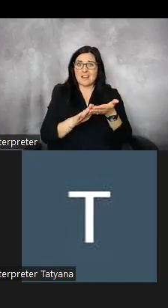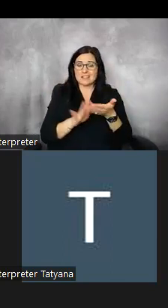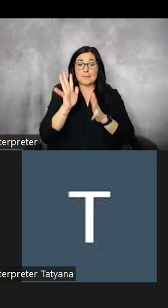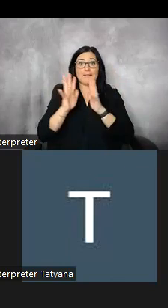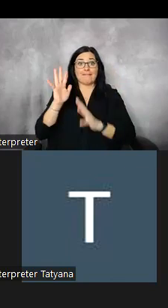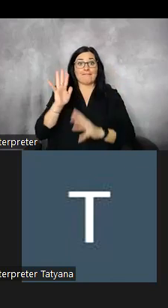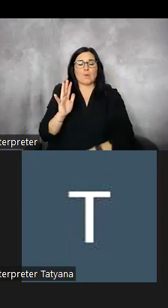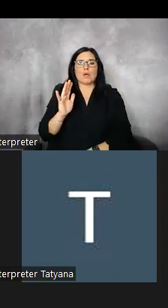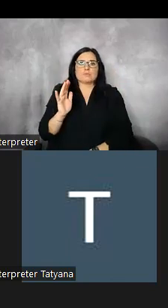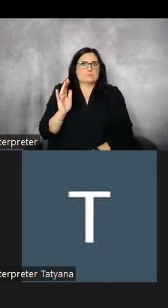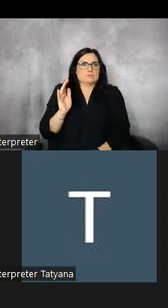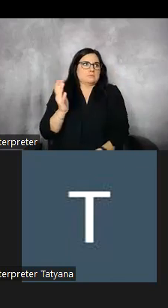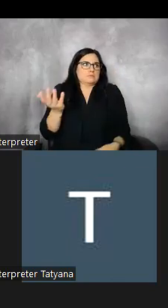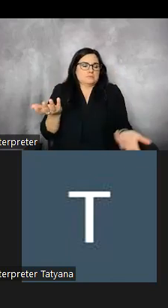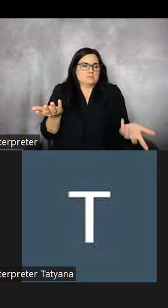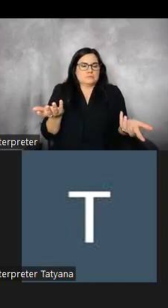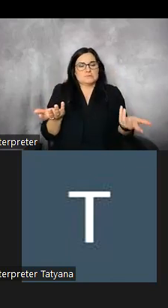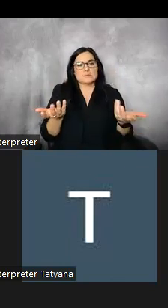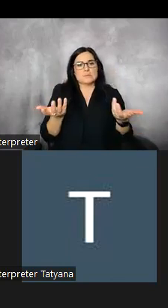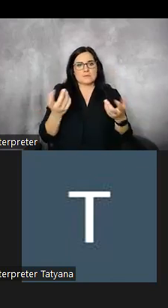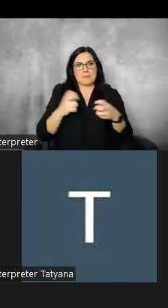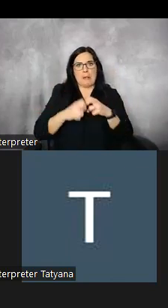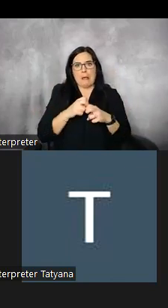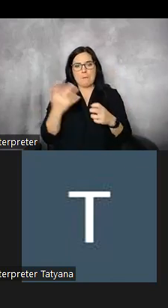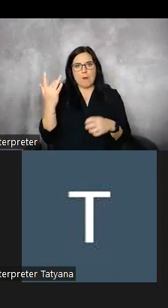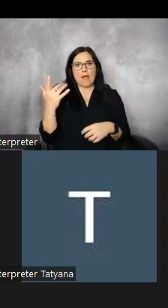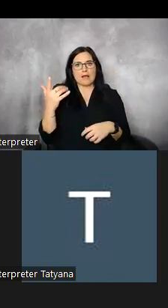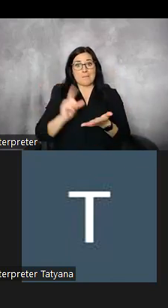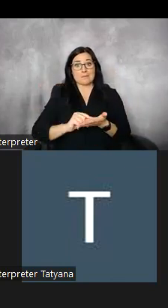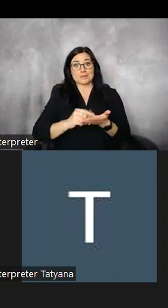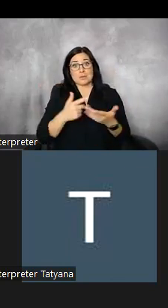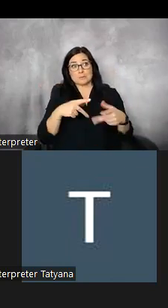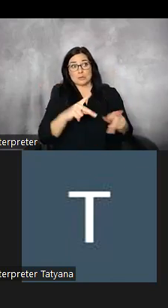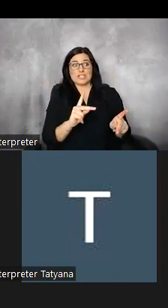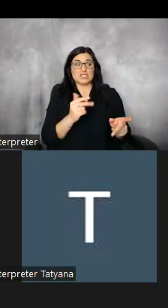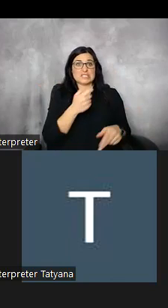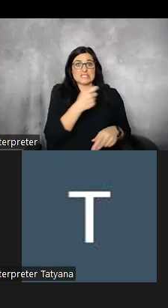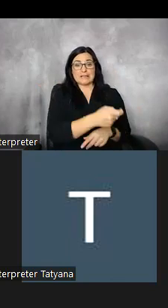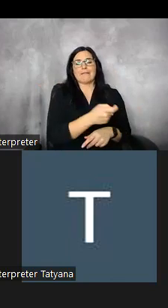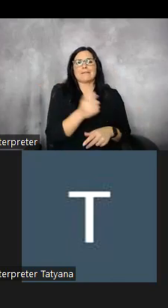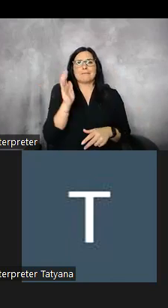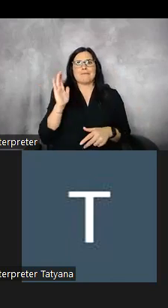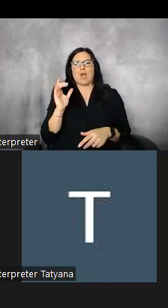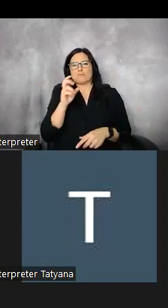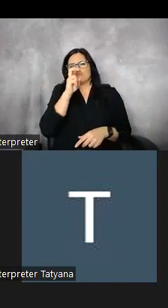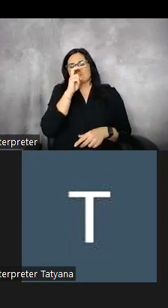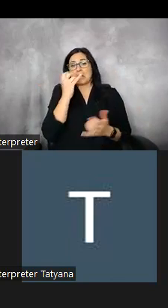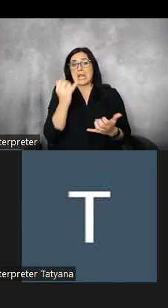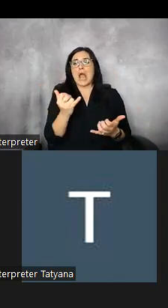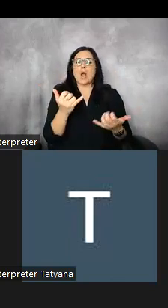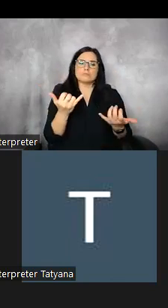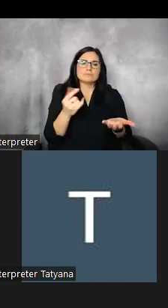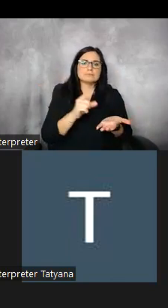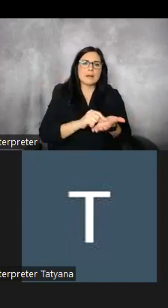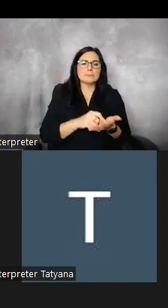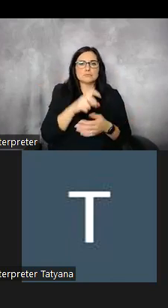It's not as big of a problem right now. The publishers don't really try to push permissions and that kind of stuff as much as they used to, but they still do.